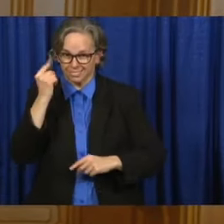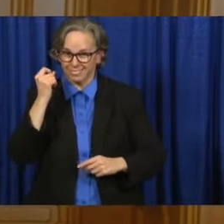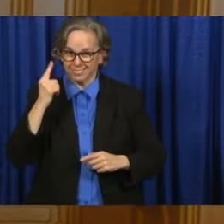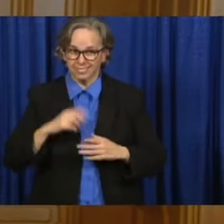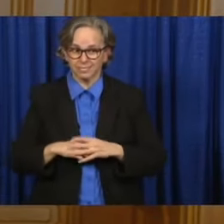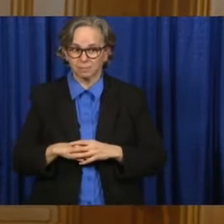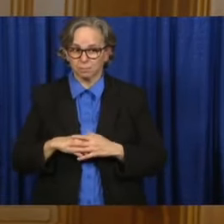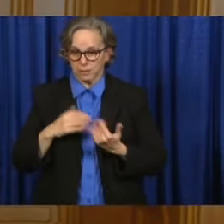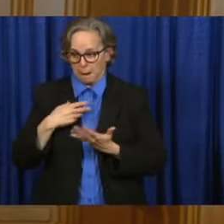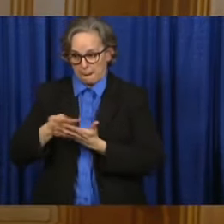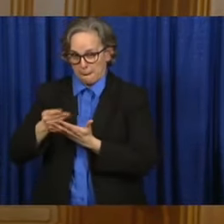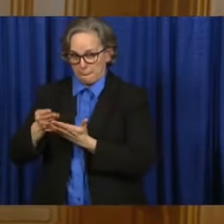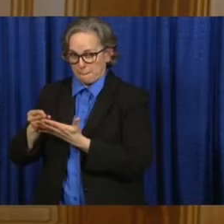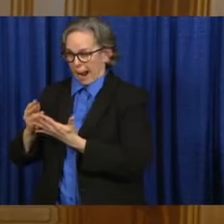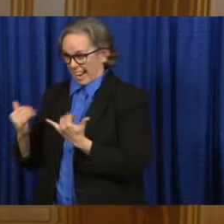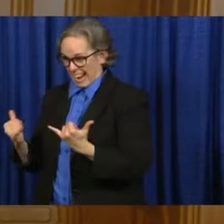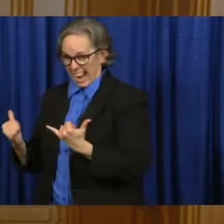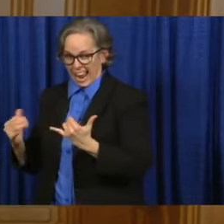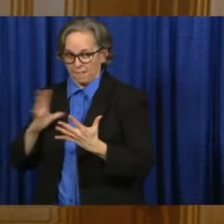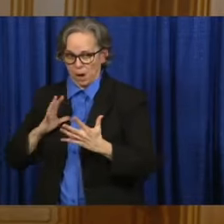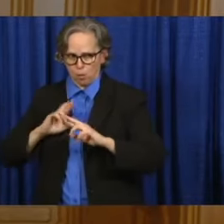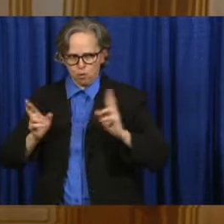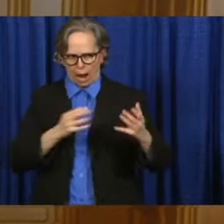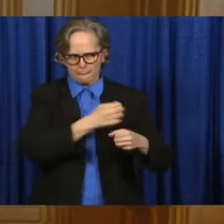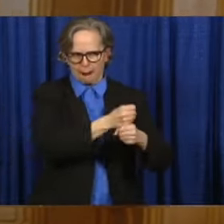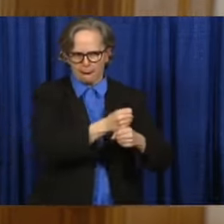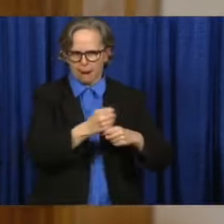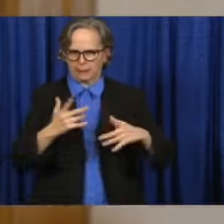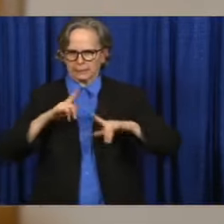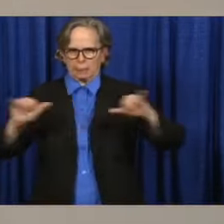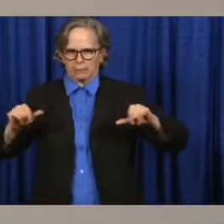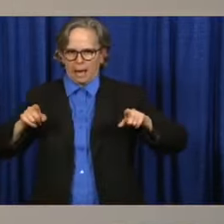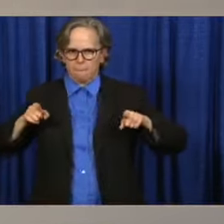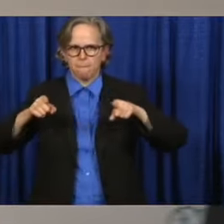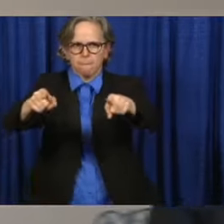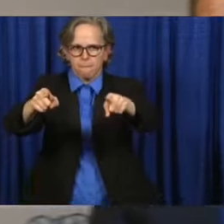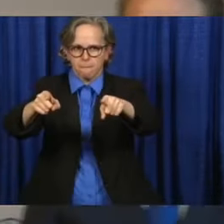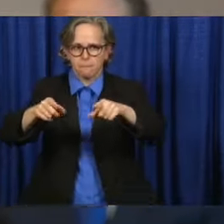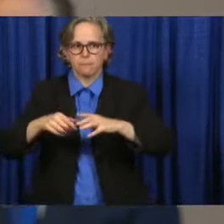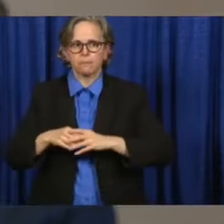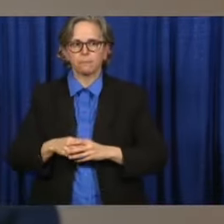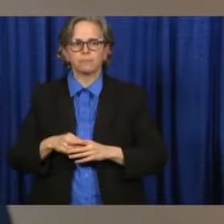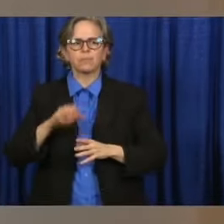make it here. I would add to that. You have